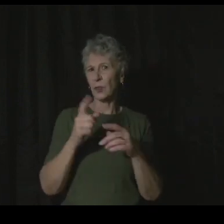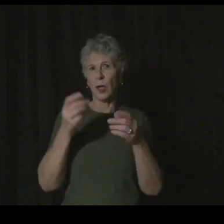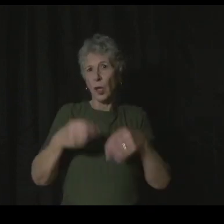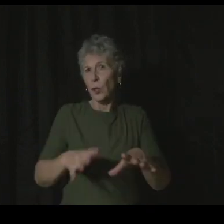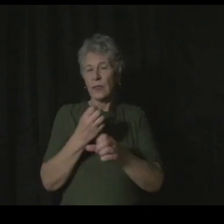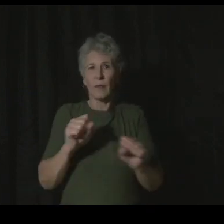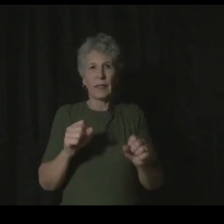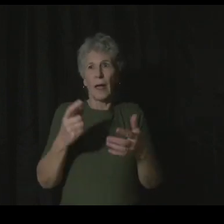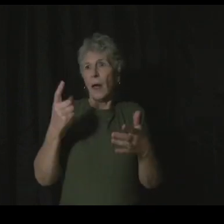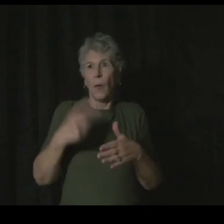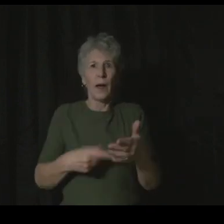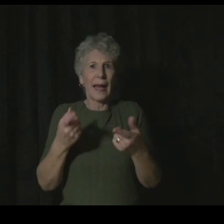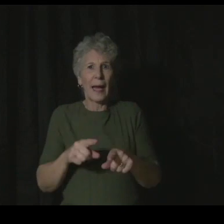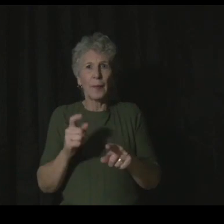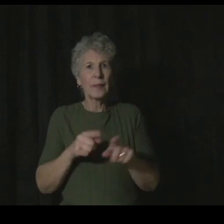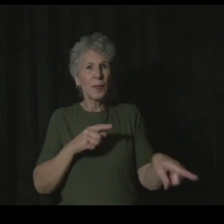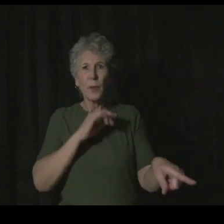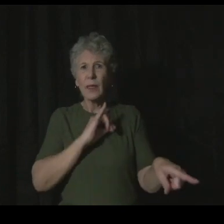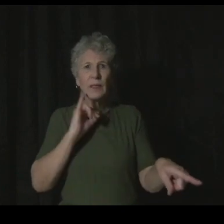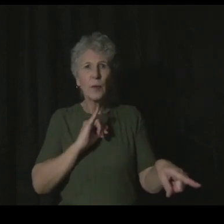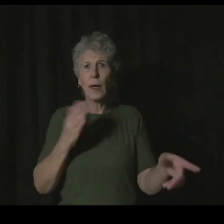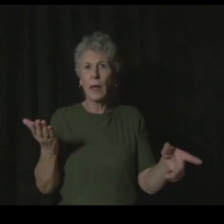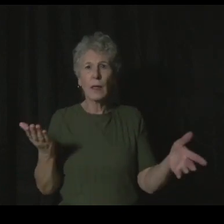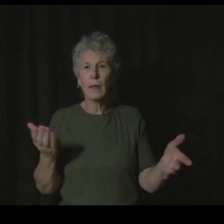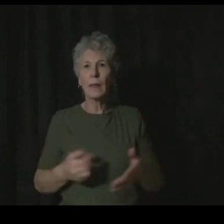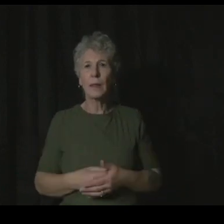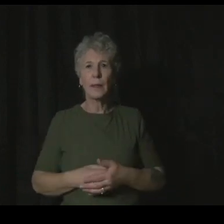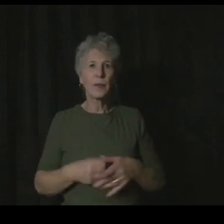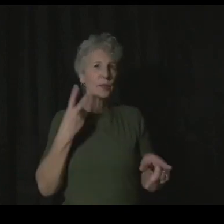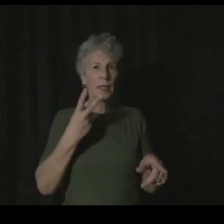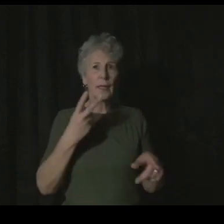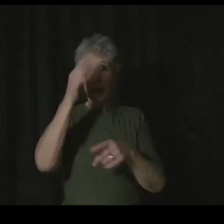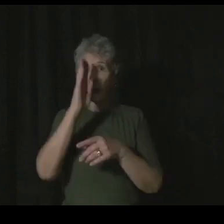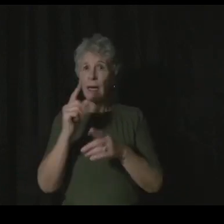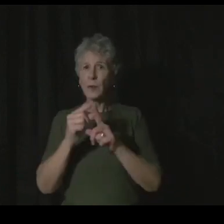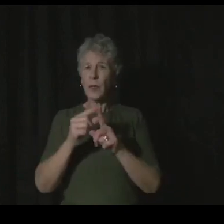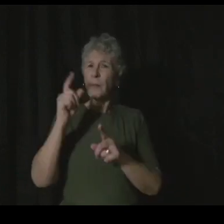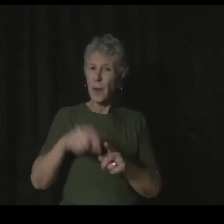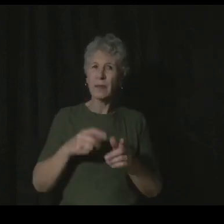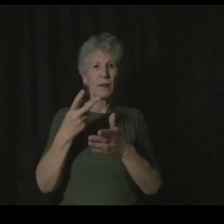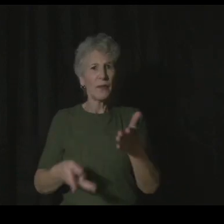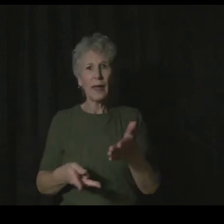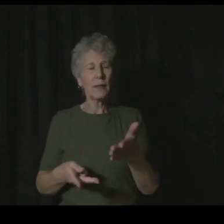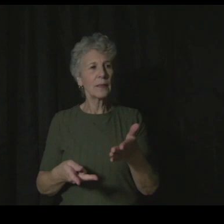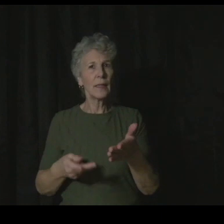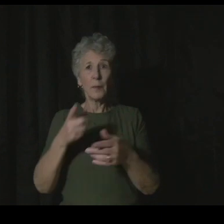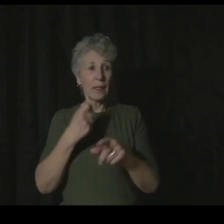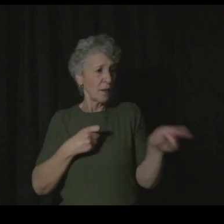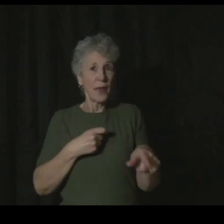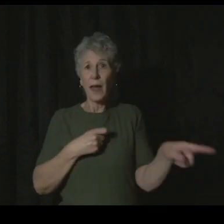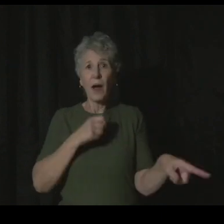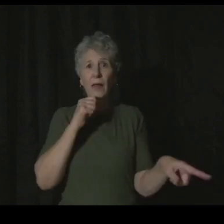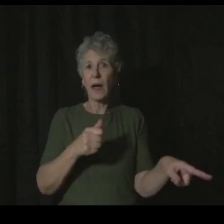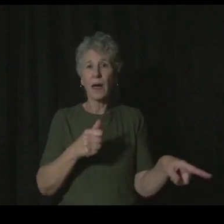in the world happened to the nation of Israel? You see, God's word must have failed because they are